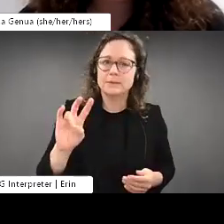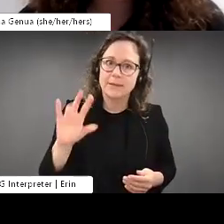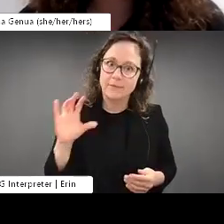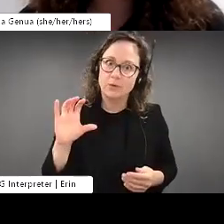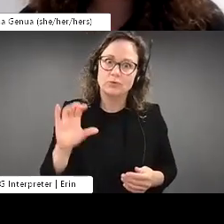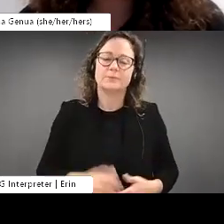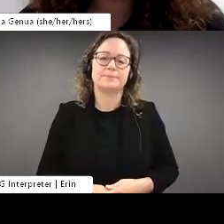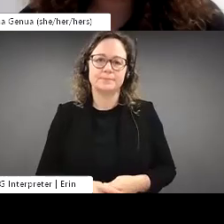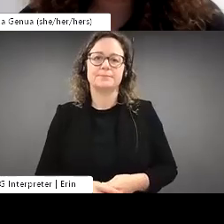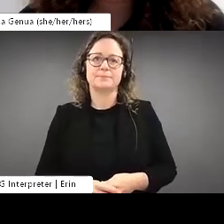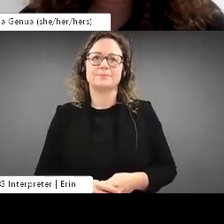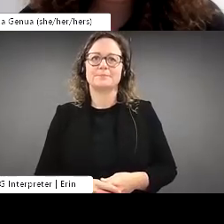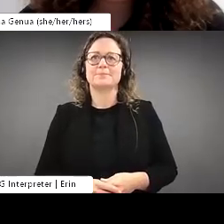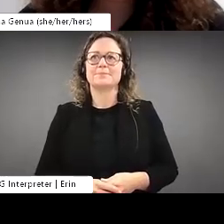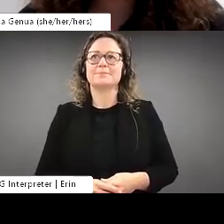Okay.